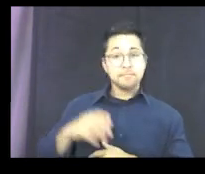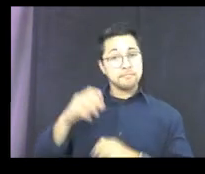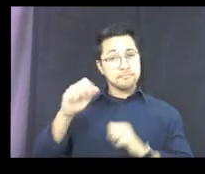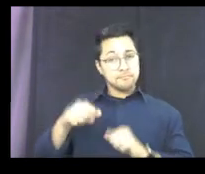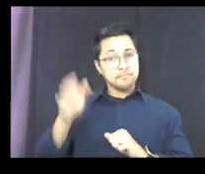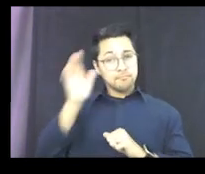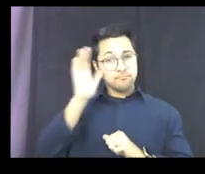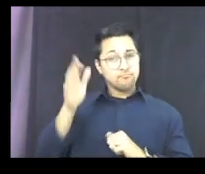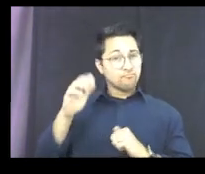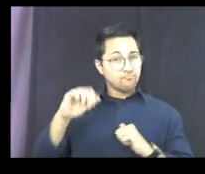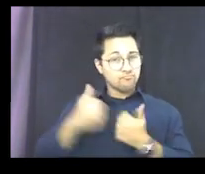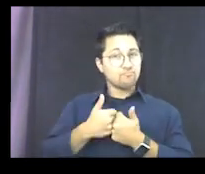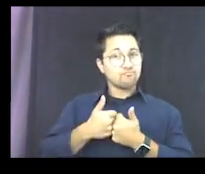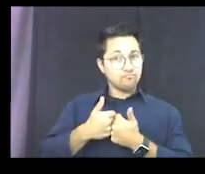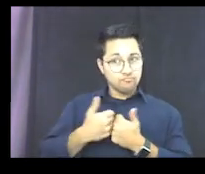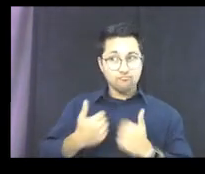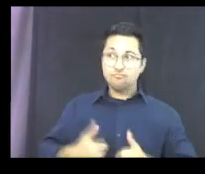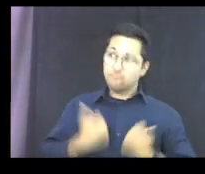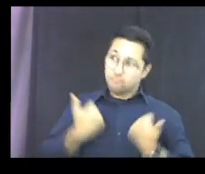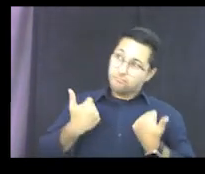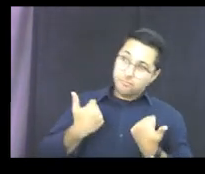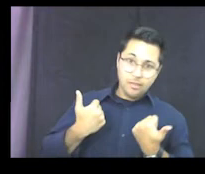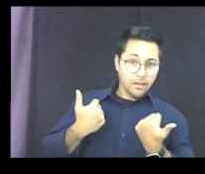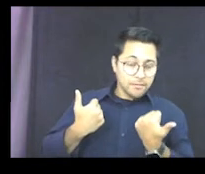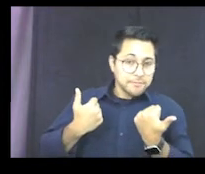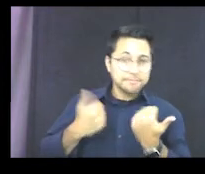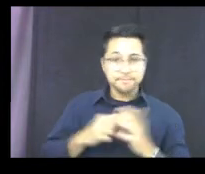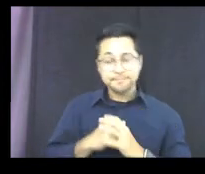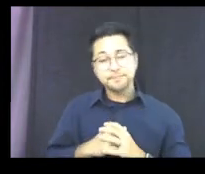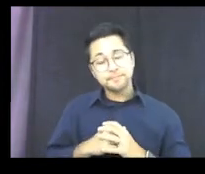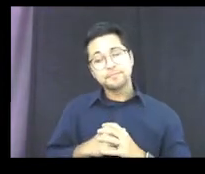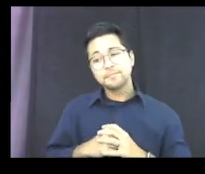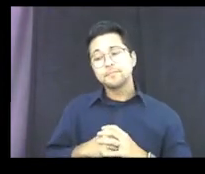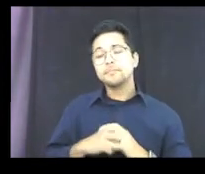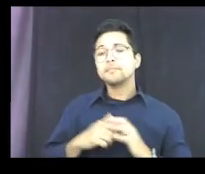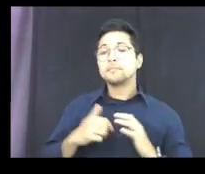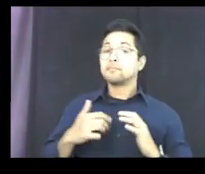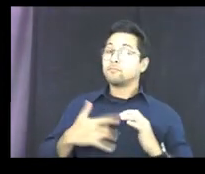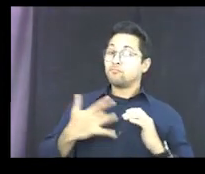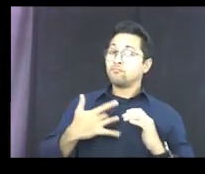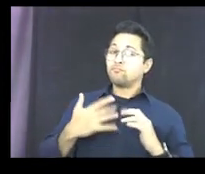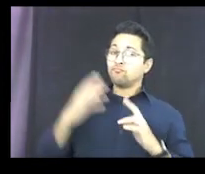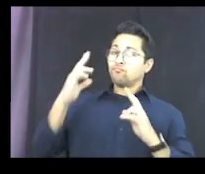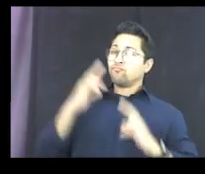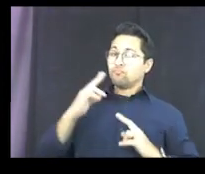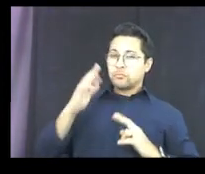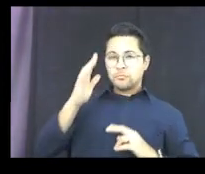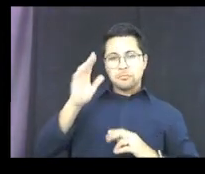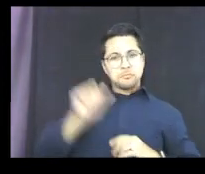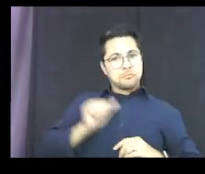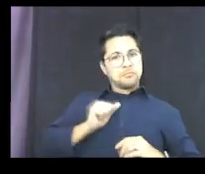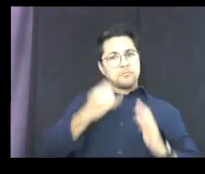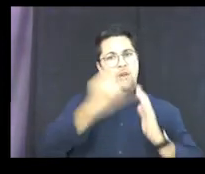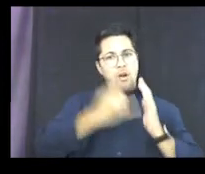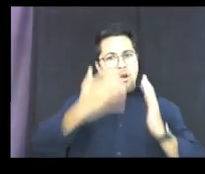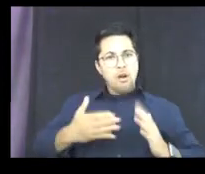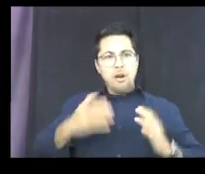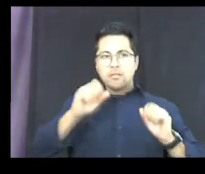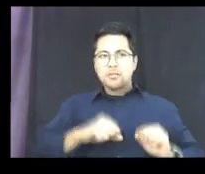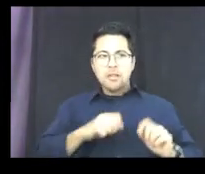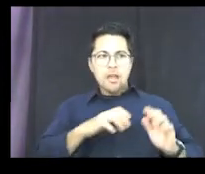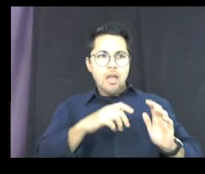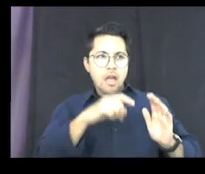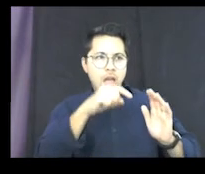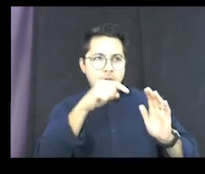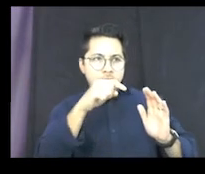really challenging life to live. I am privileged to be an artist and to tap into that and to